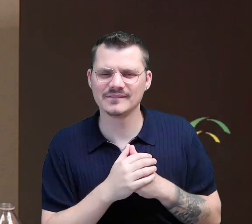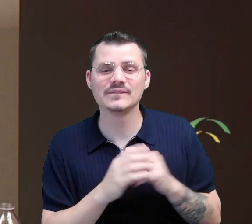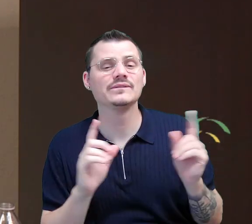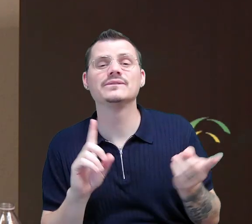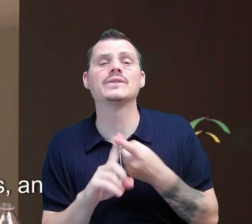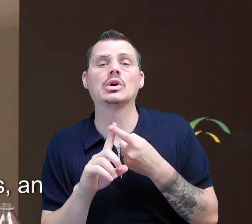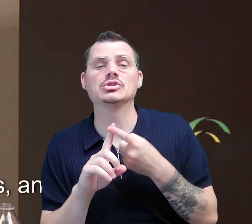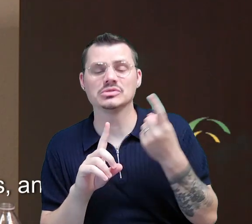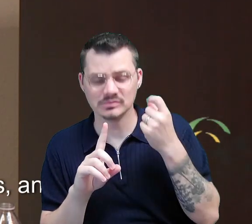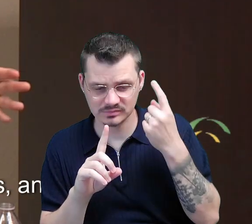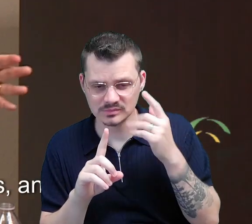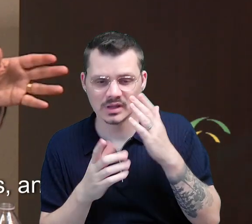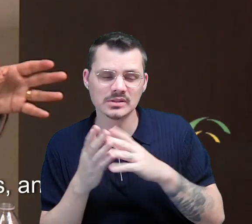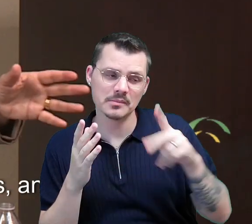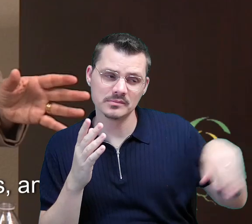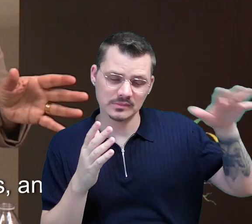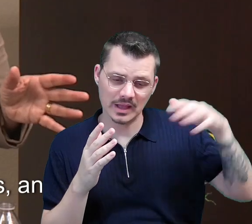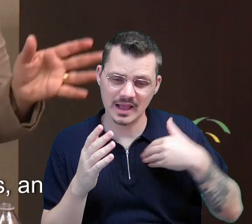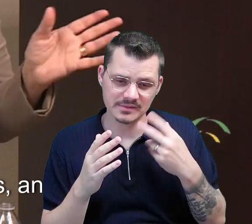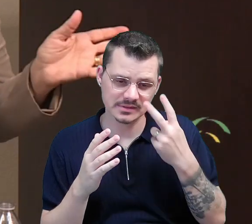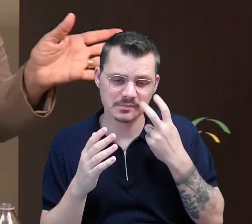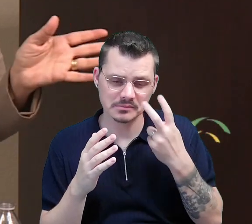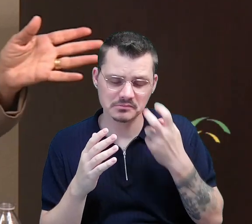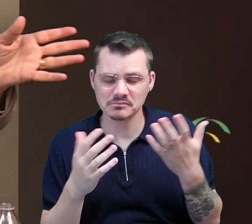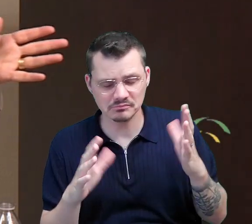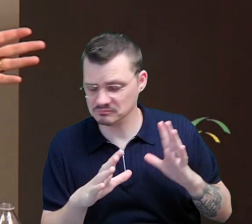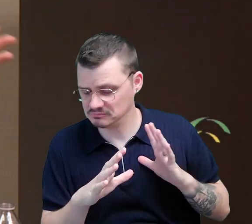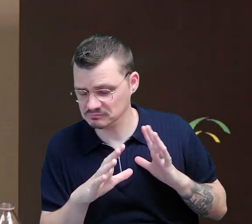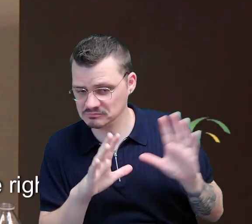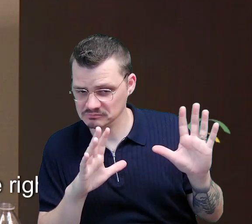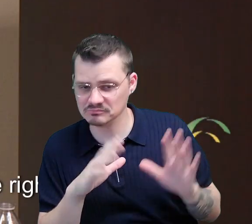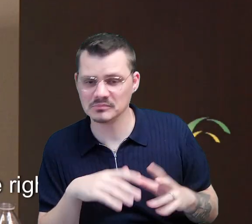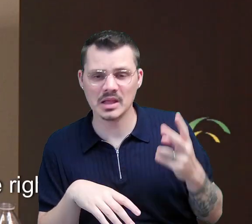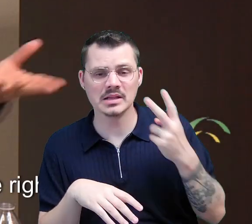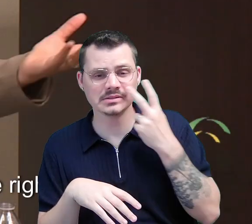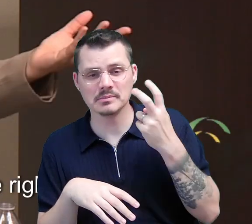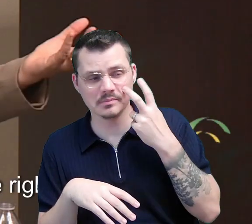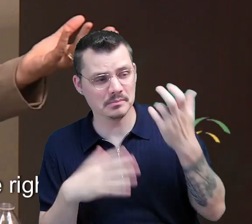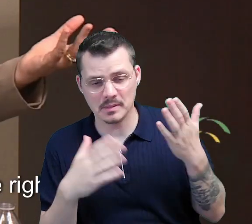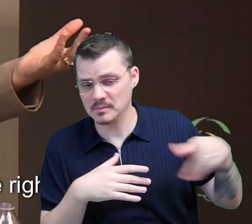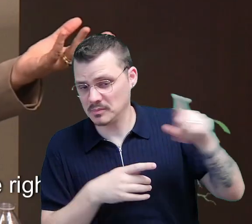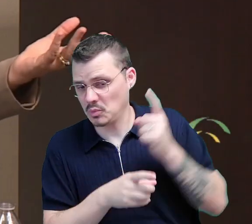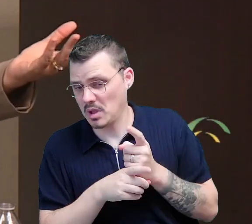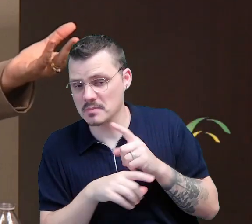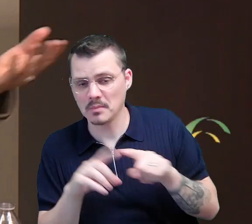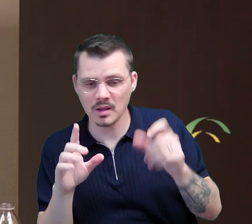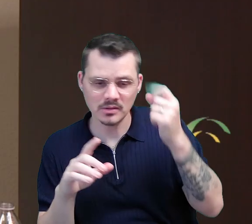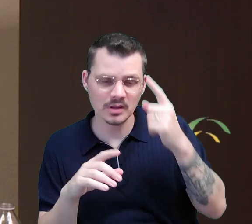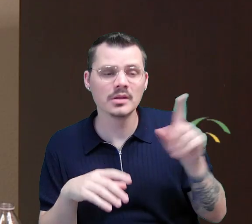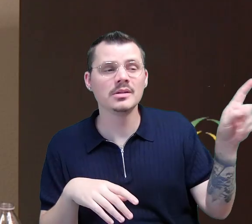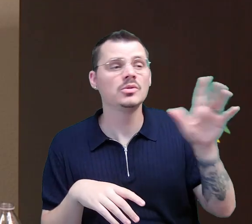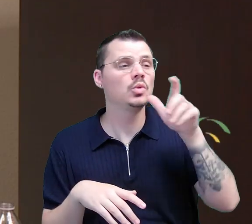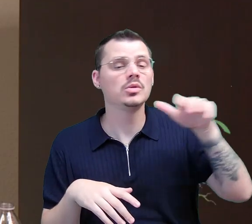thing, and some people were skeptical of this, and it's okay. You know, skeptics might turn out to be right.